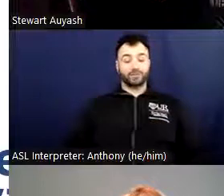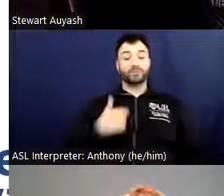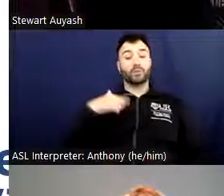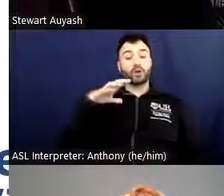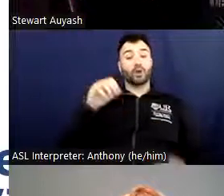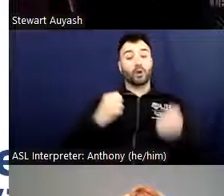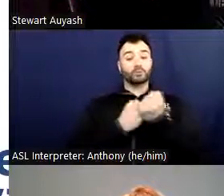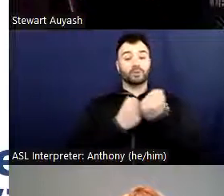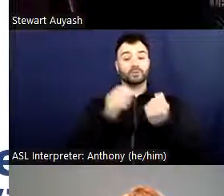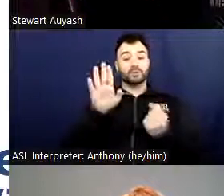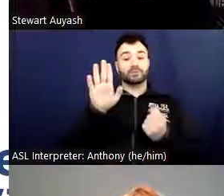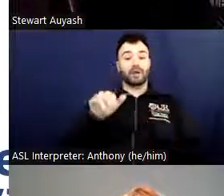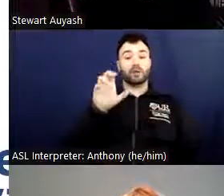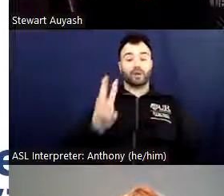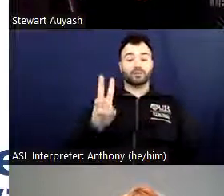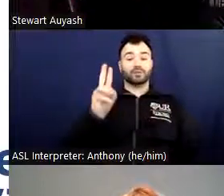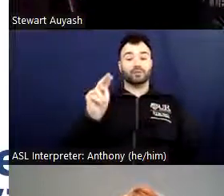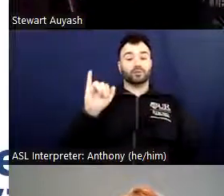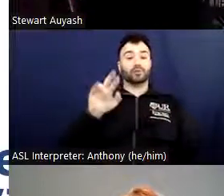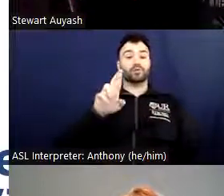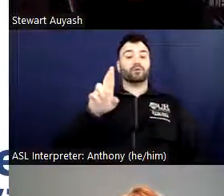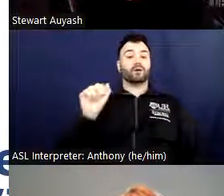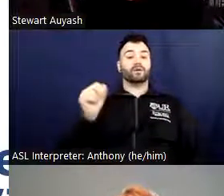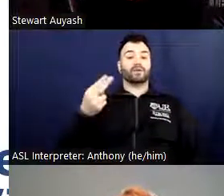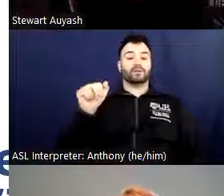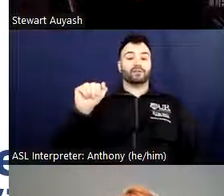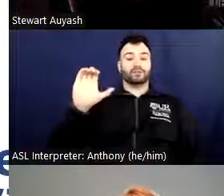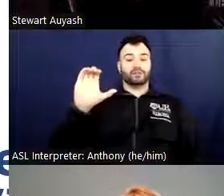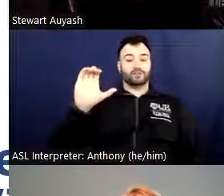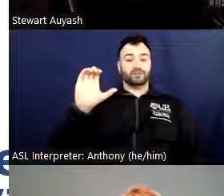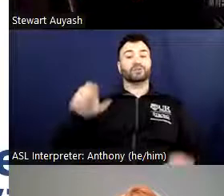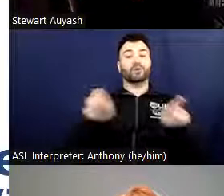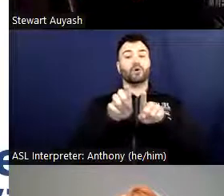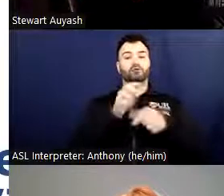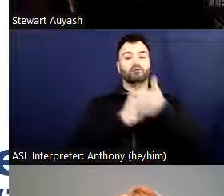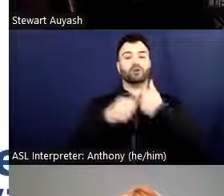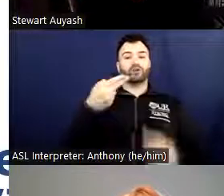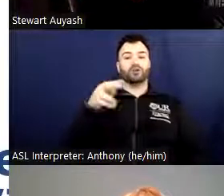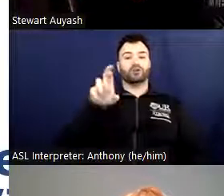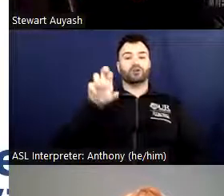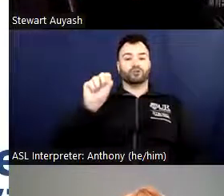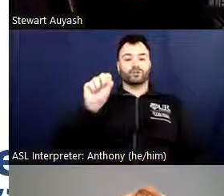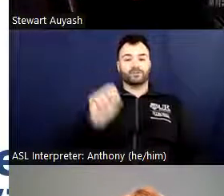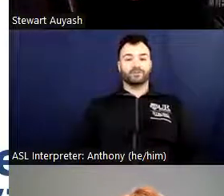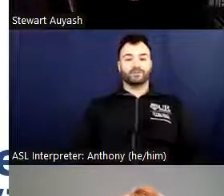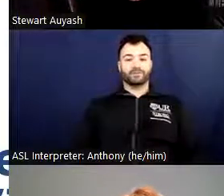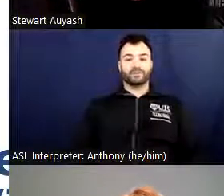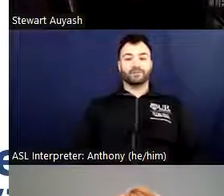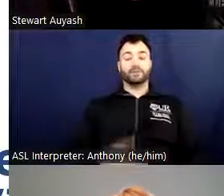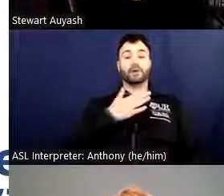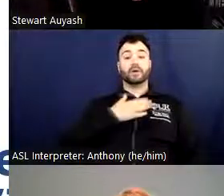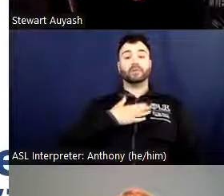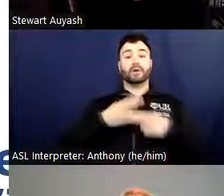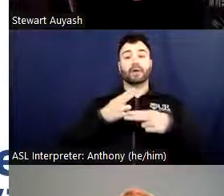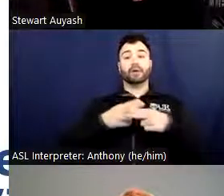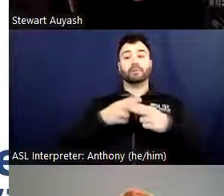co-sponsor, the Western New York Rural Area Health Education Center, also a HRSA-funded education center. My name is Laura Robinson,